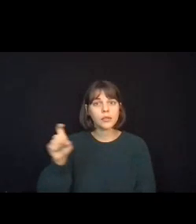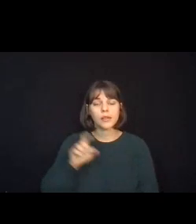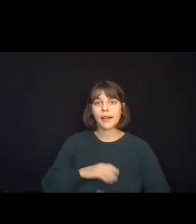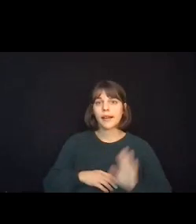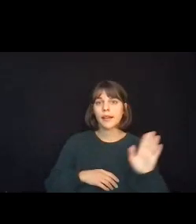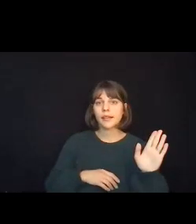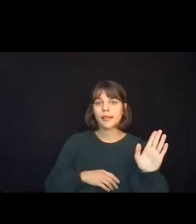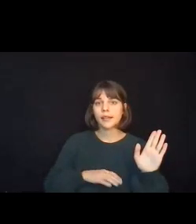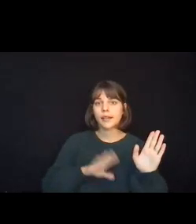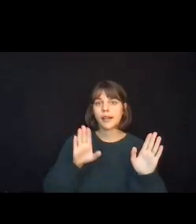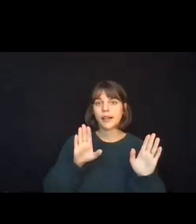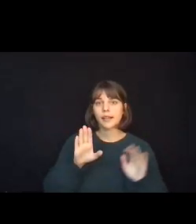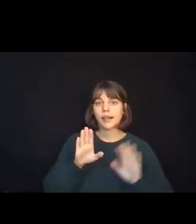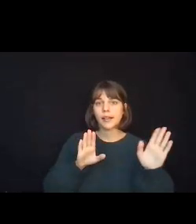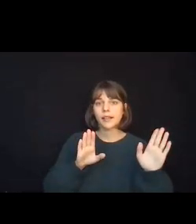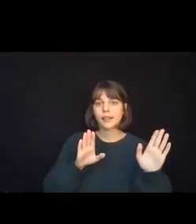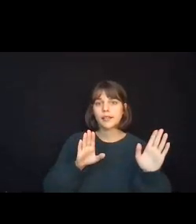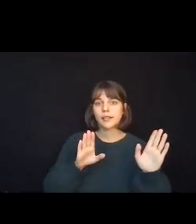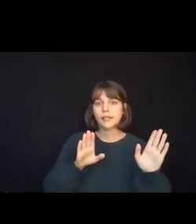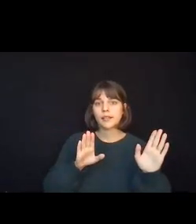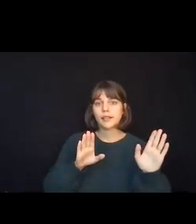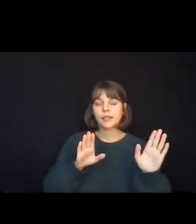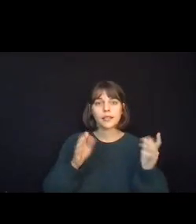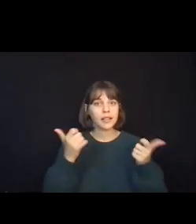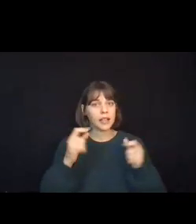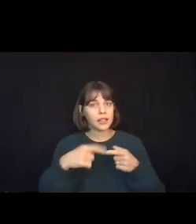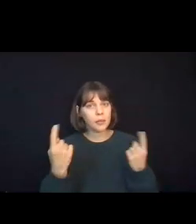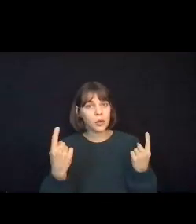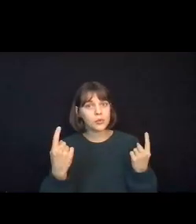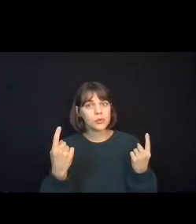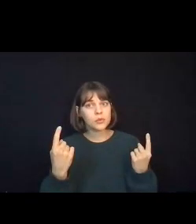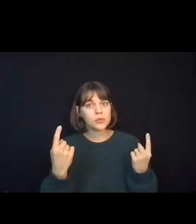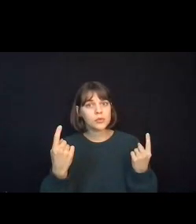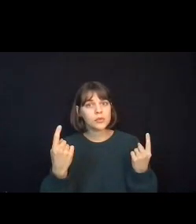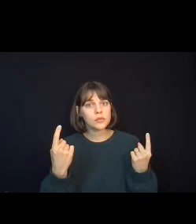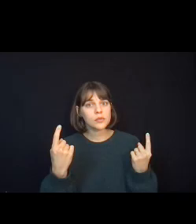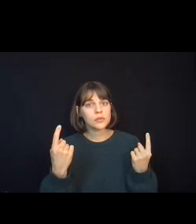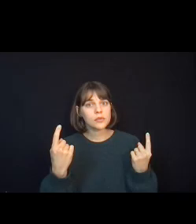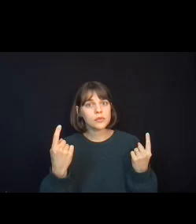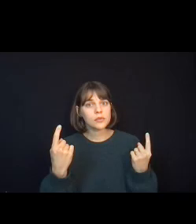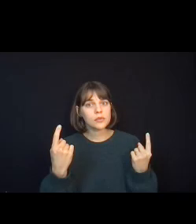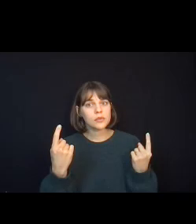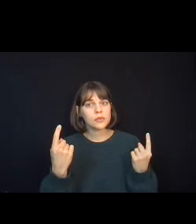Aye. Aye. Aye. Any opposed?